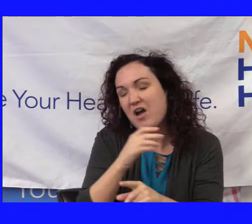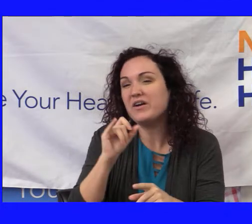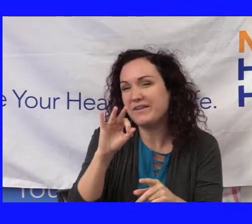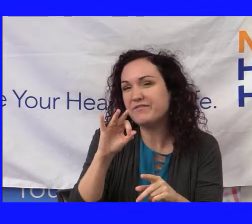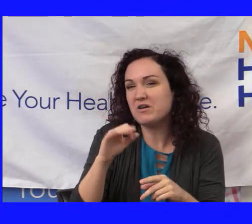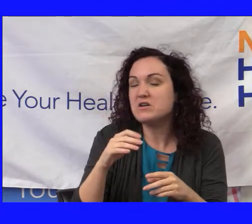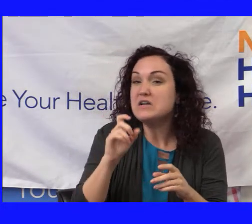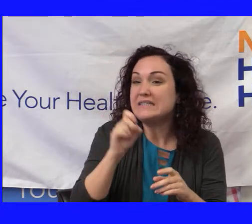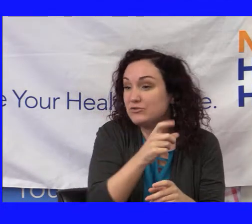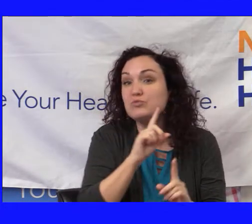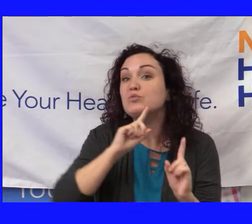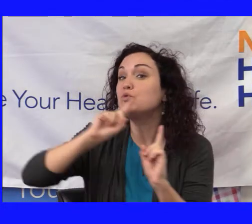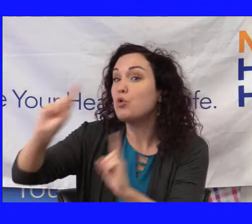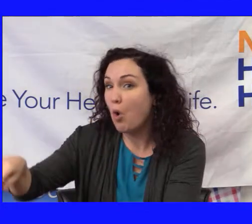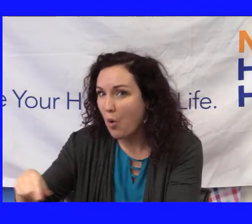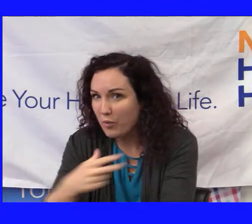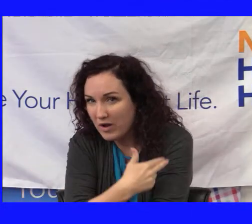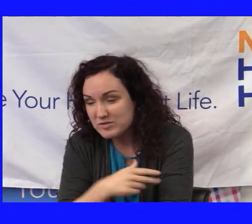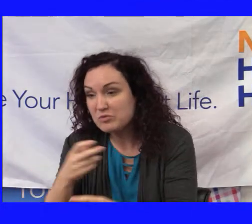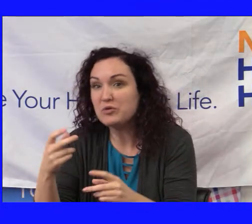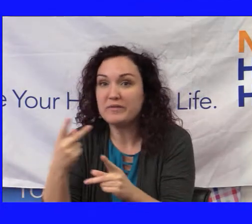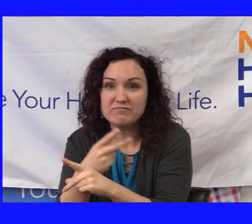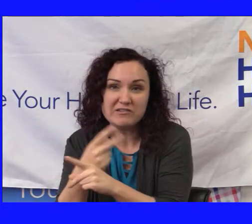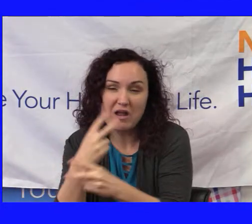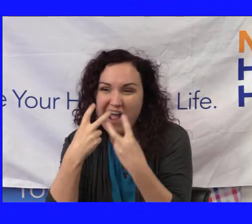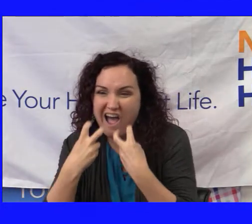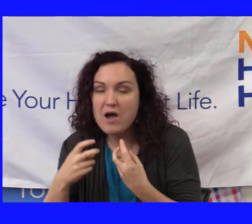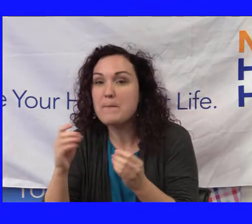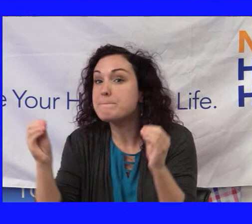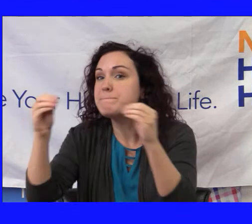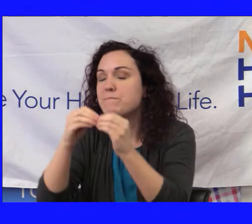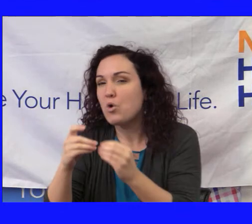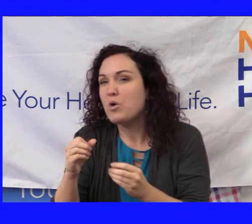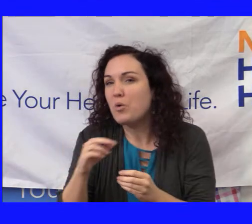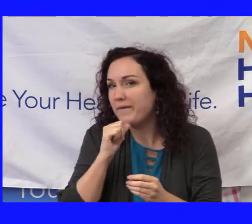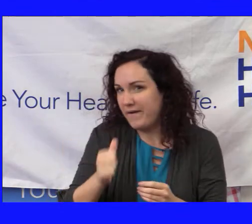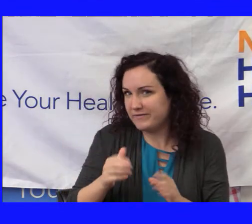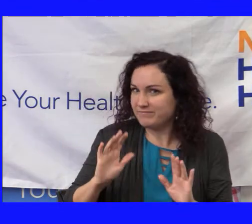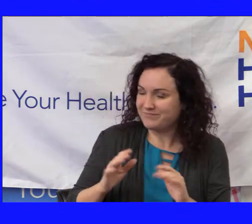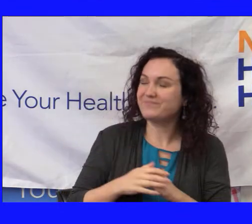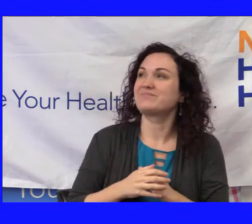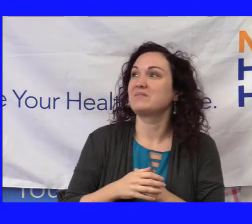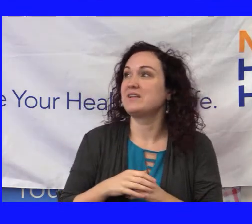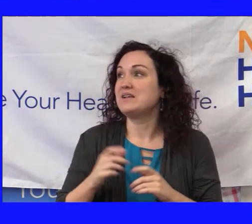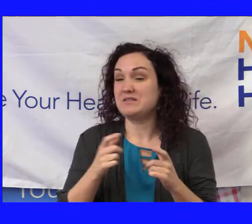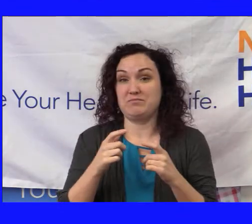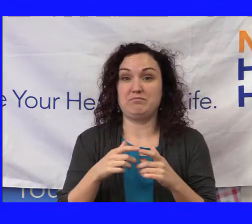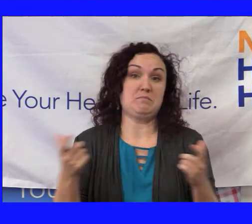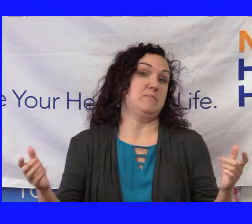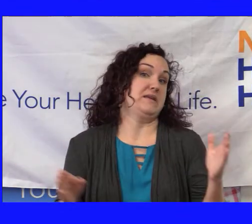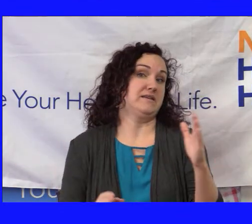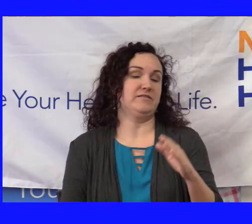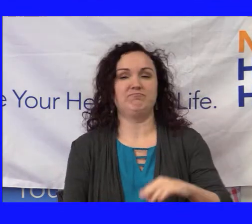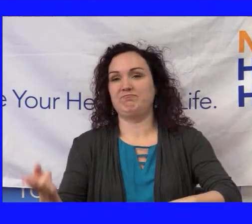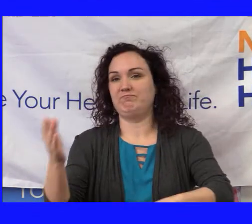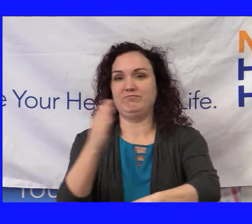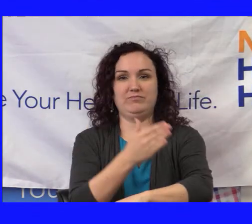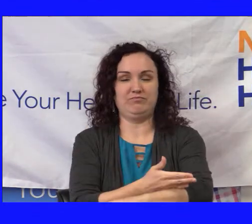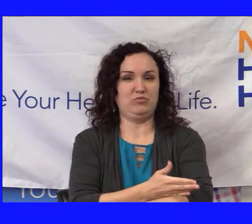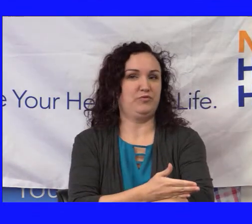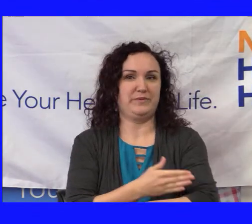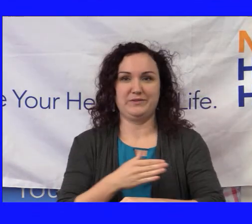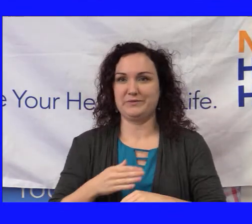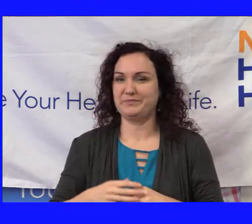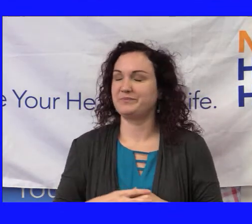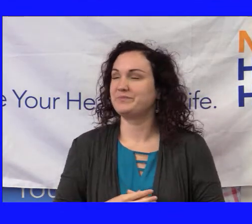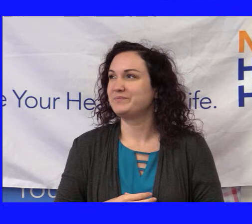in their facility. That's really a big step forward, and we have working with companies that have